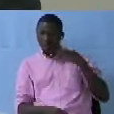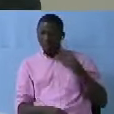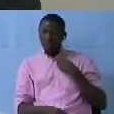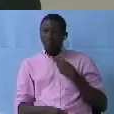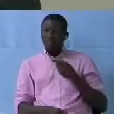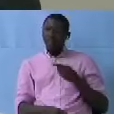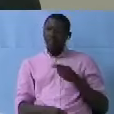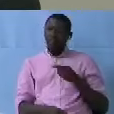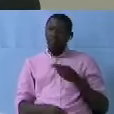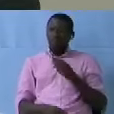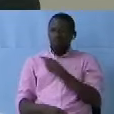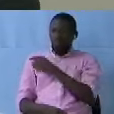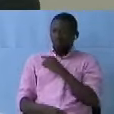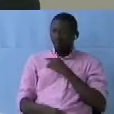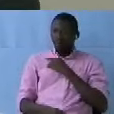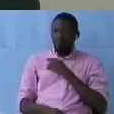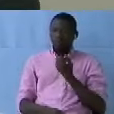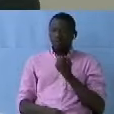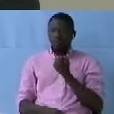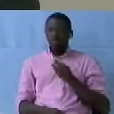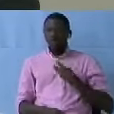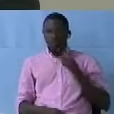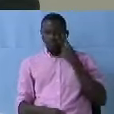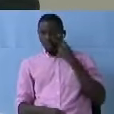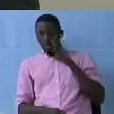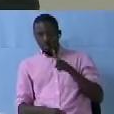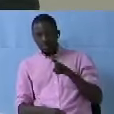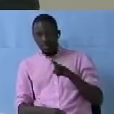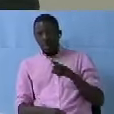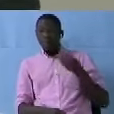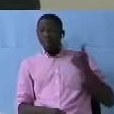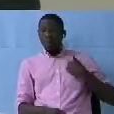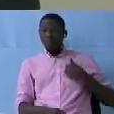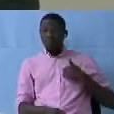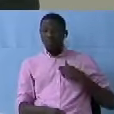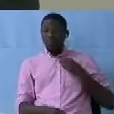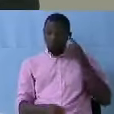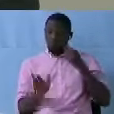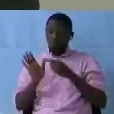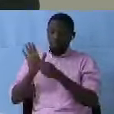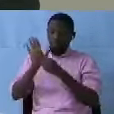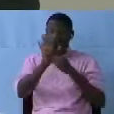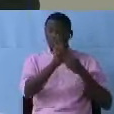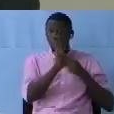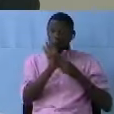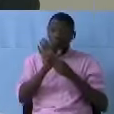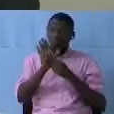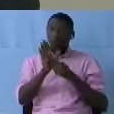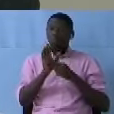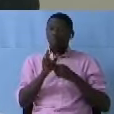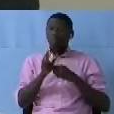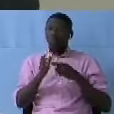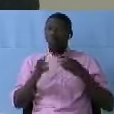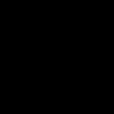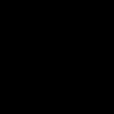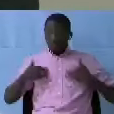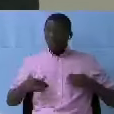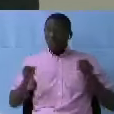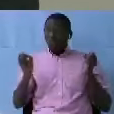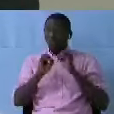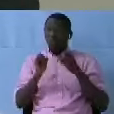seen people exposed publicly wearing nothing other than a